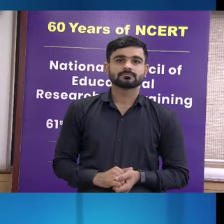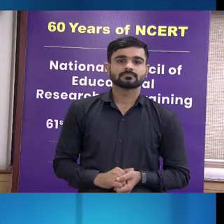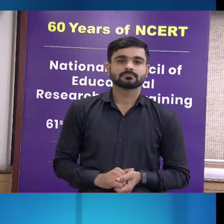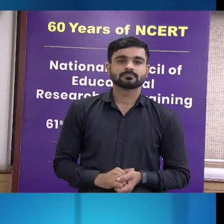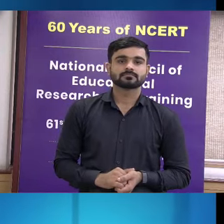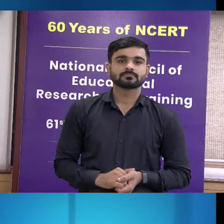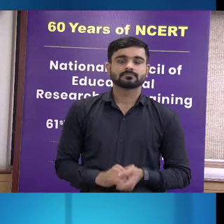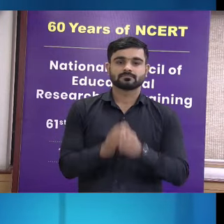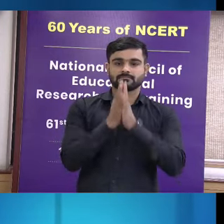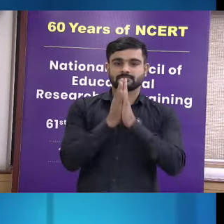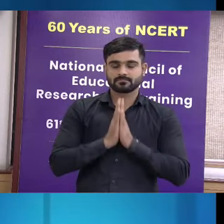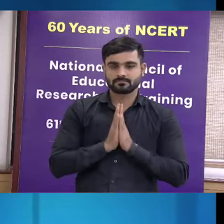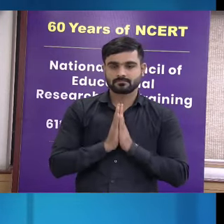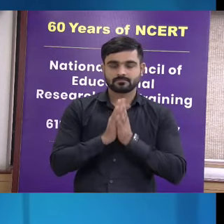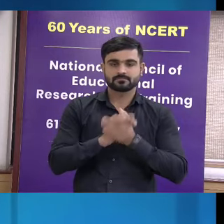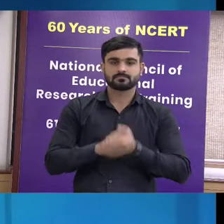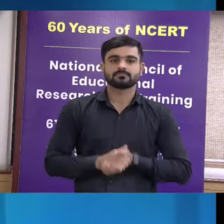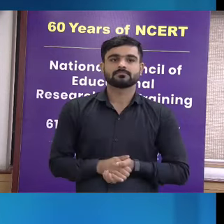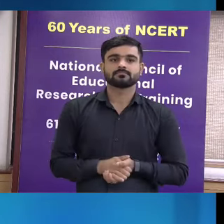Namaskar.